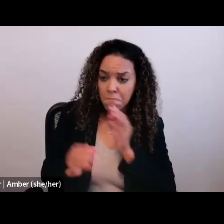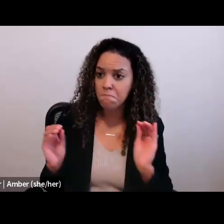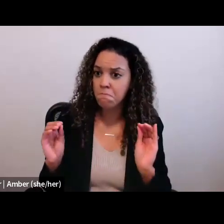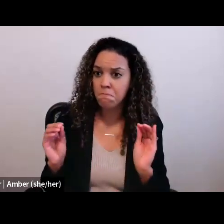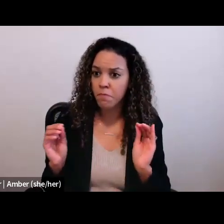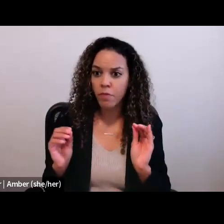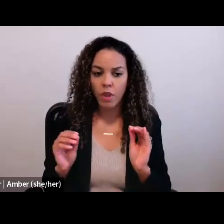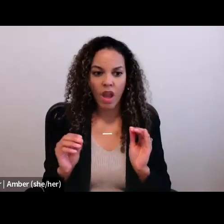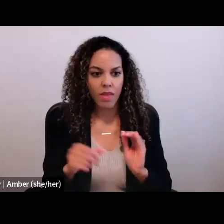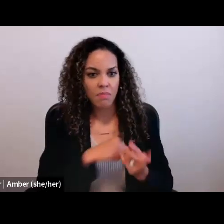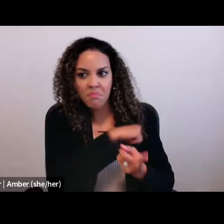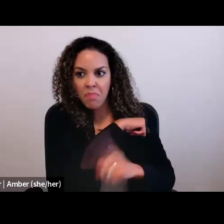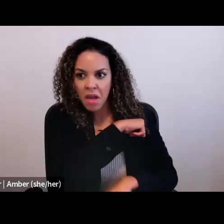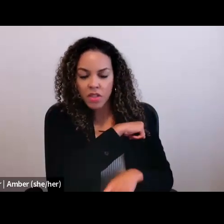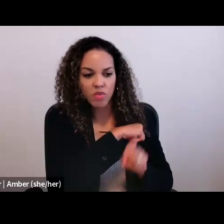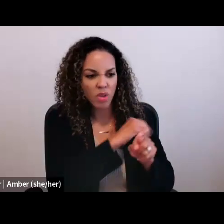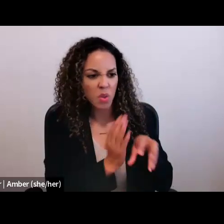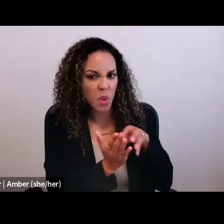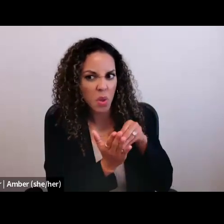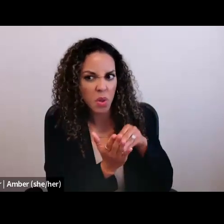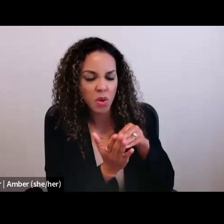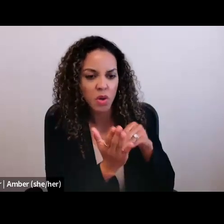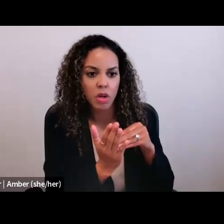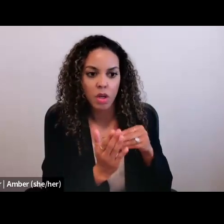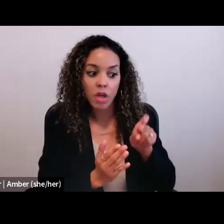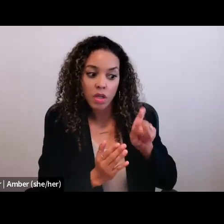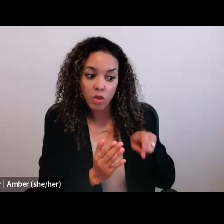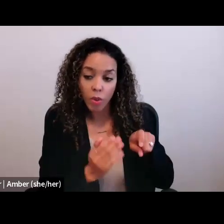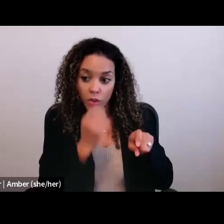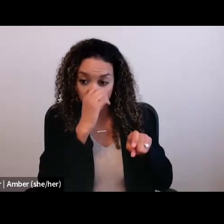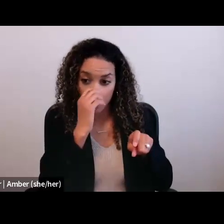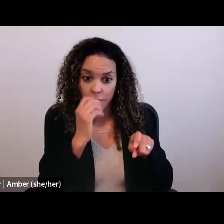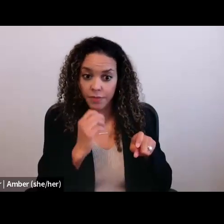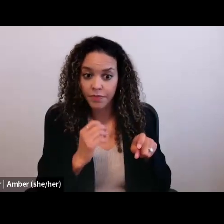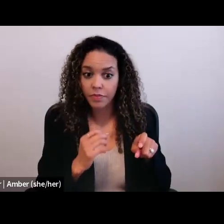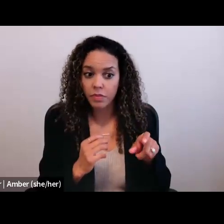and we were punished into learning. And what was supposed to be taken from me